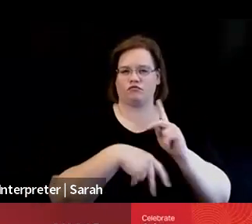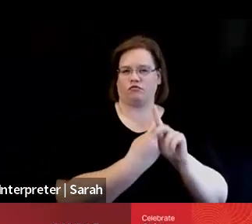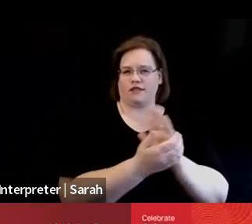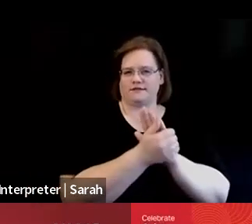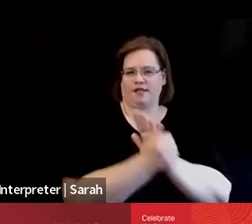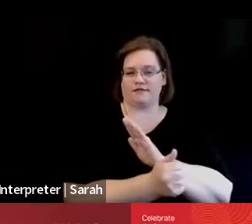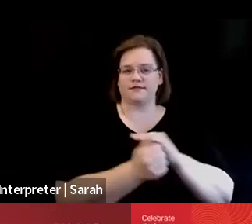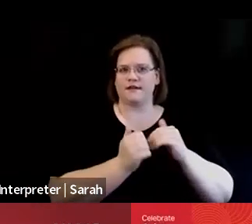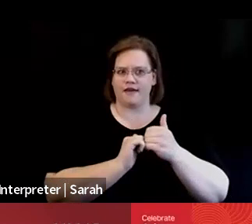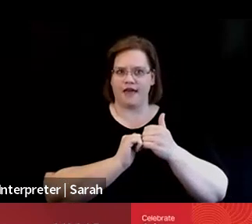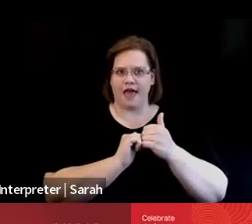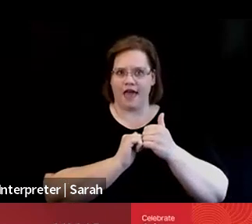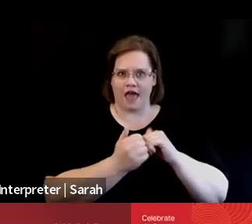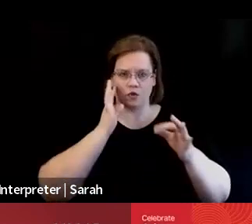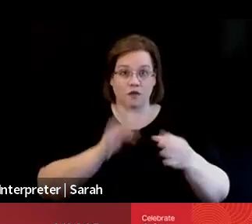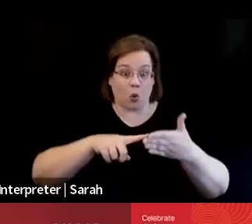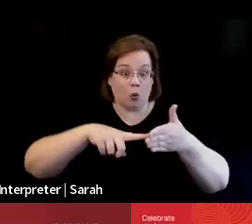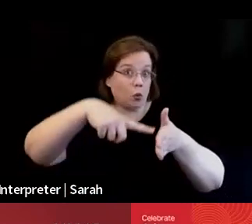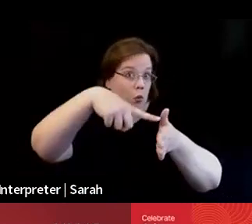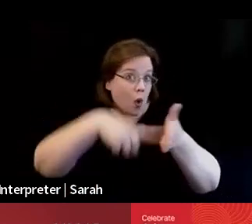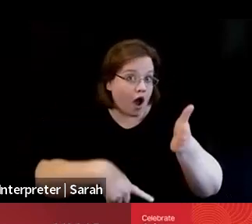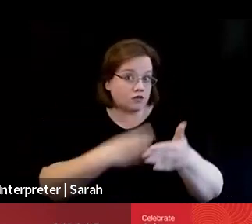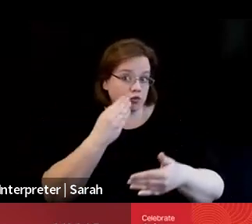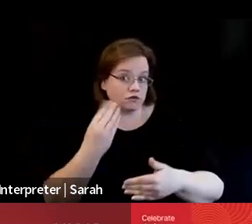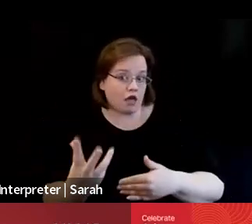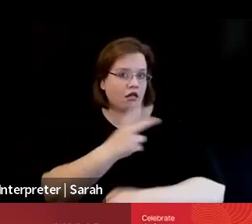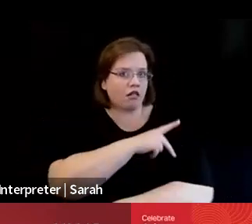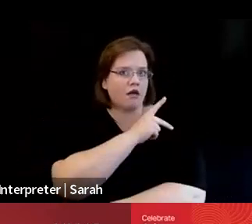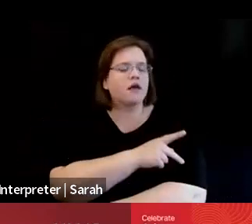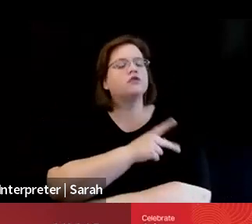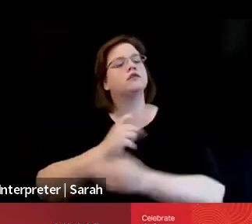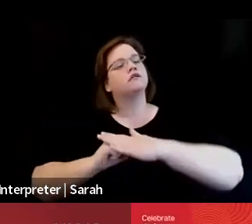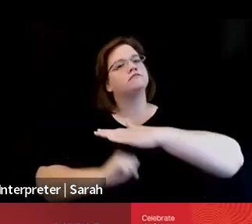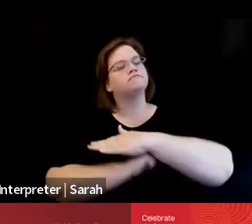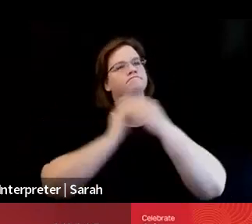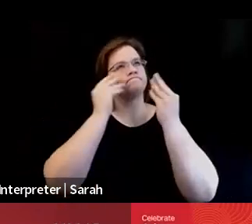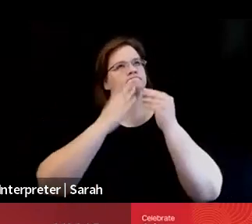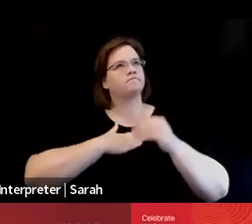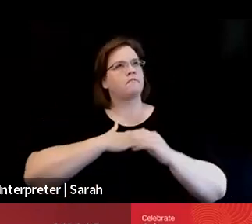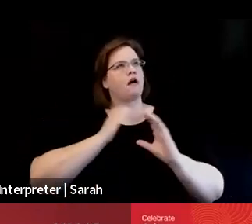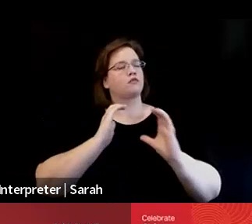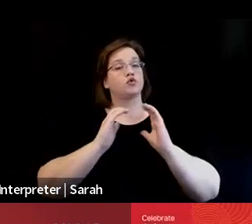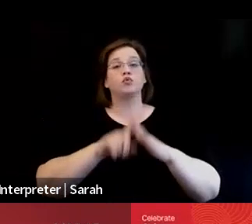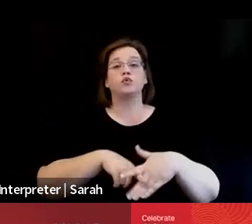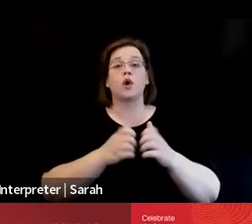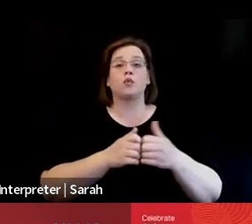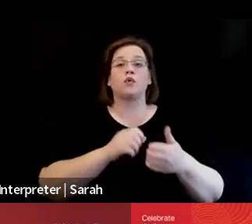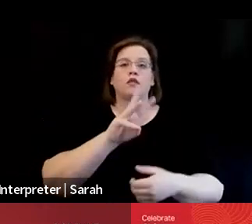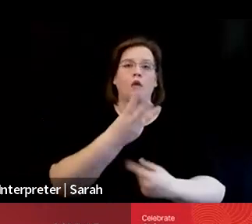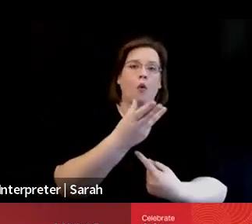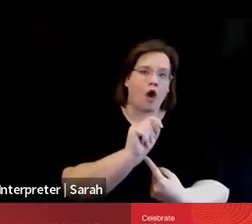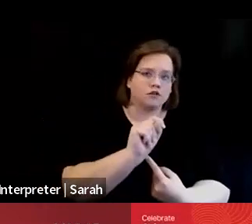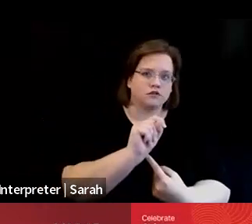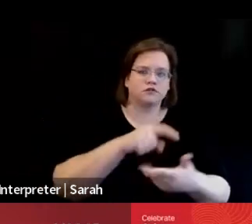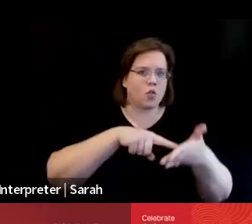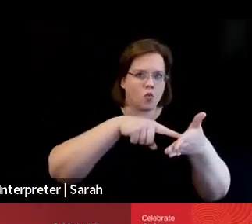you decide what to tell a patient? And this is kind of the framework I would give you if you're thinking about your own communication. You start with the what. What do we need to tell